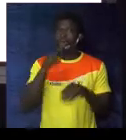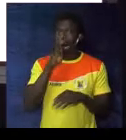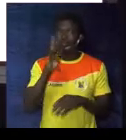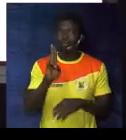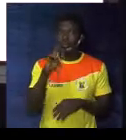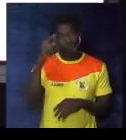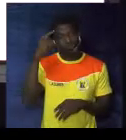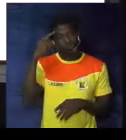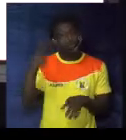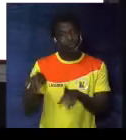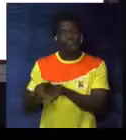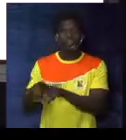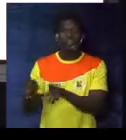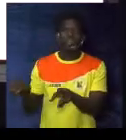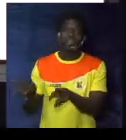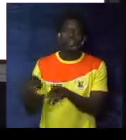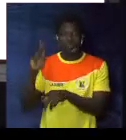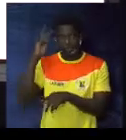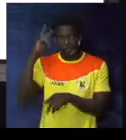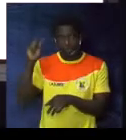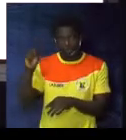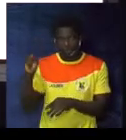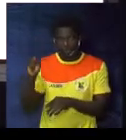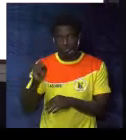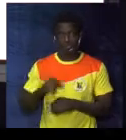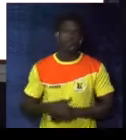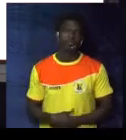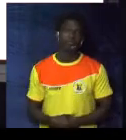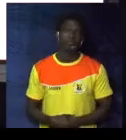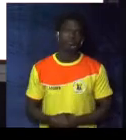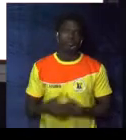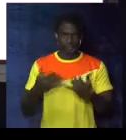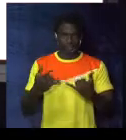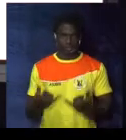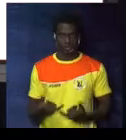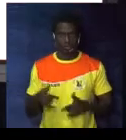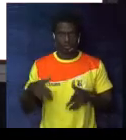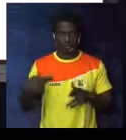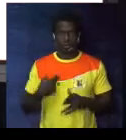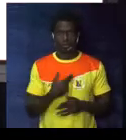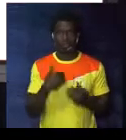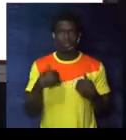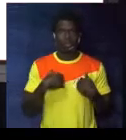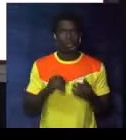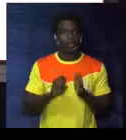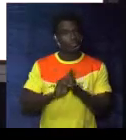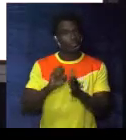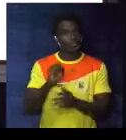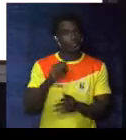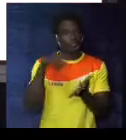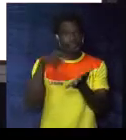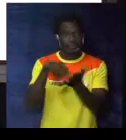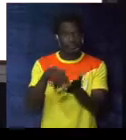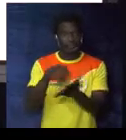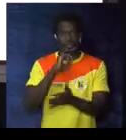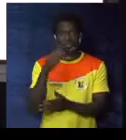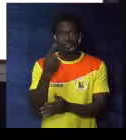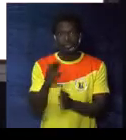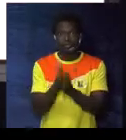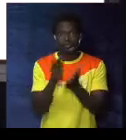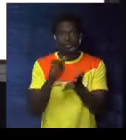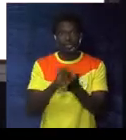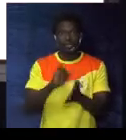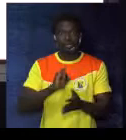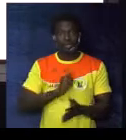used for various purposes. Now let's have examples. This is the